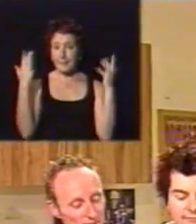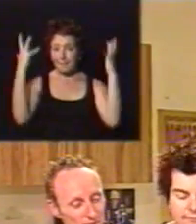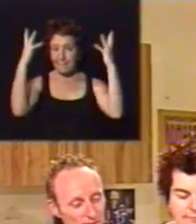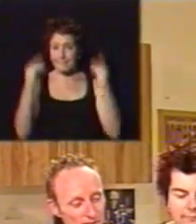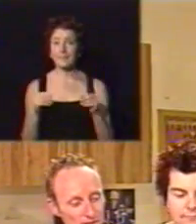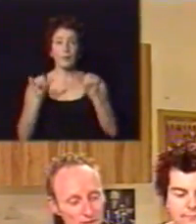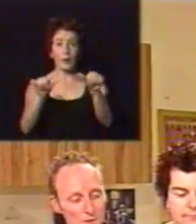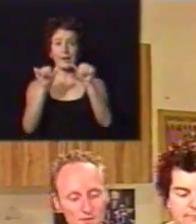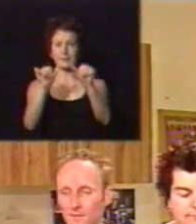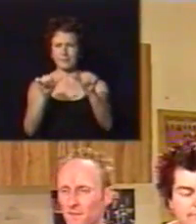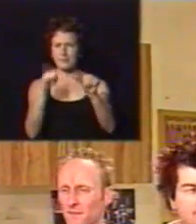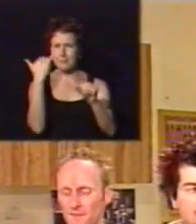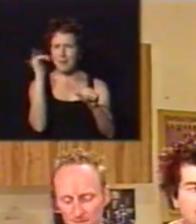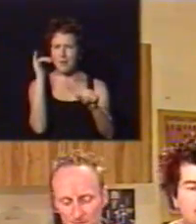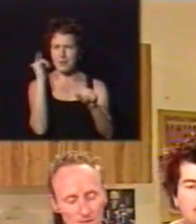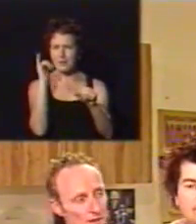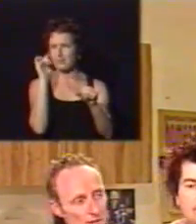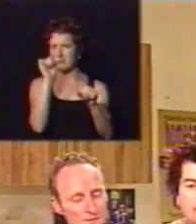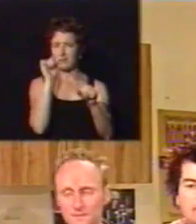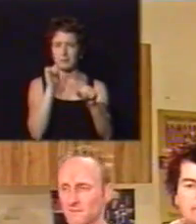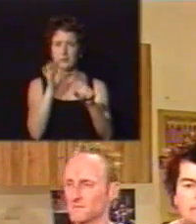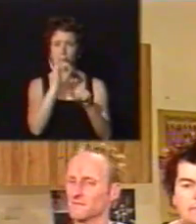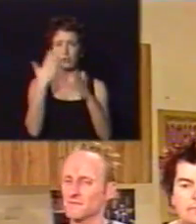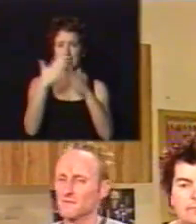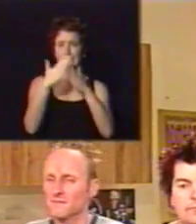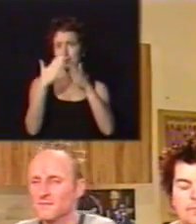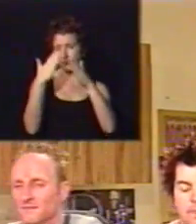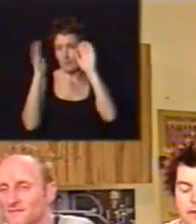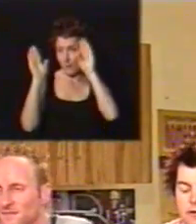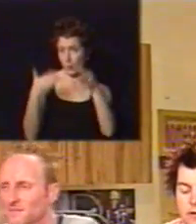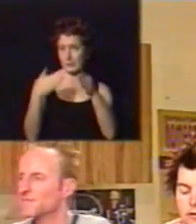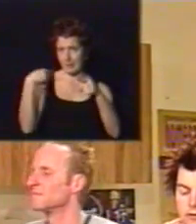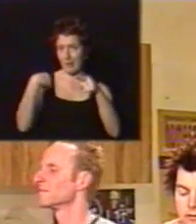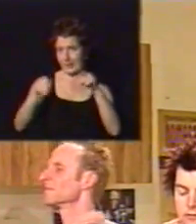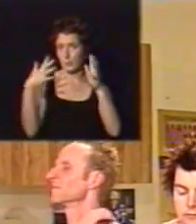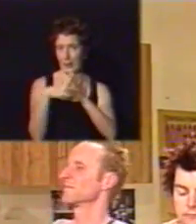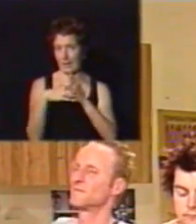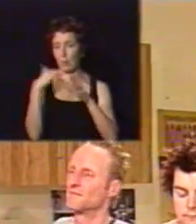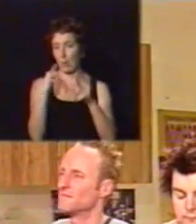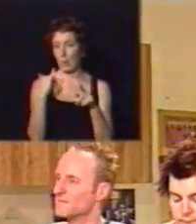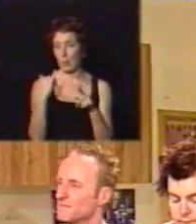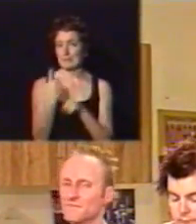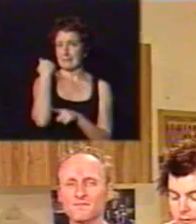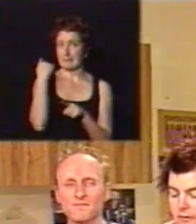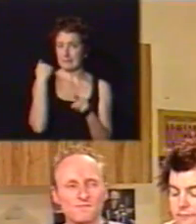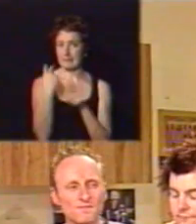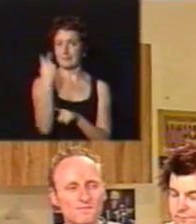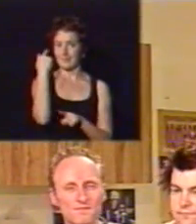okay. Unless you've been really not paying attention at all this week, or the last couple of weeks,